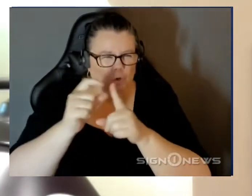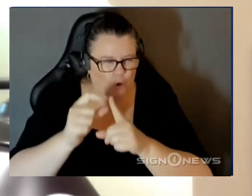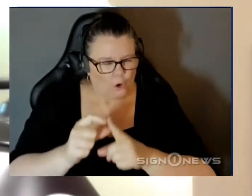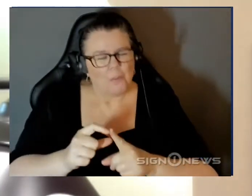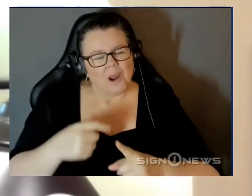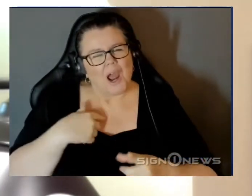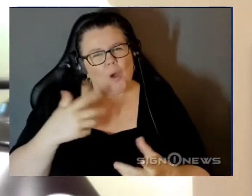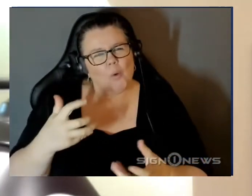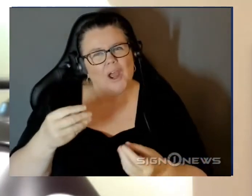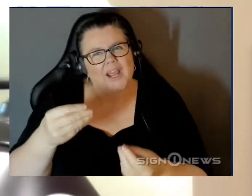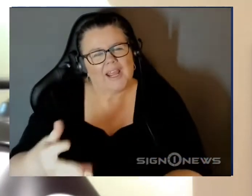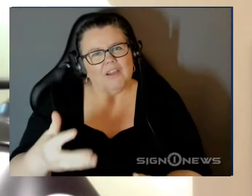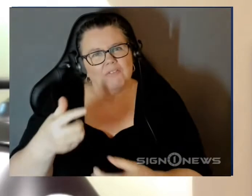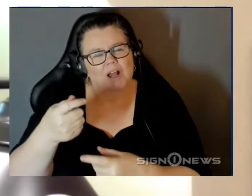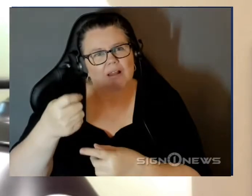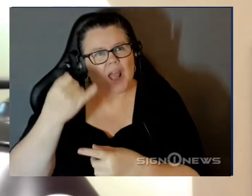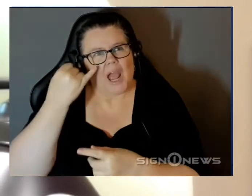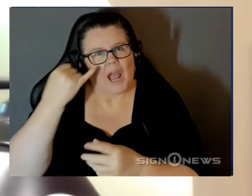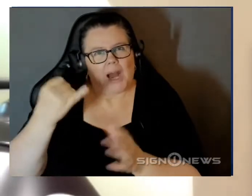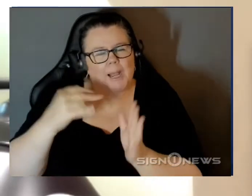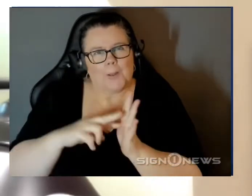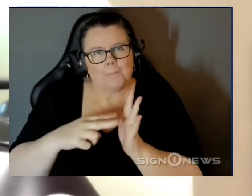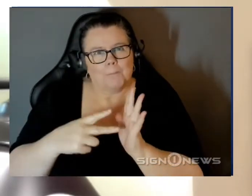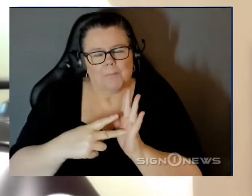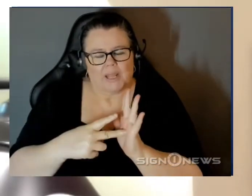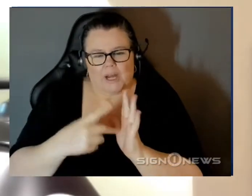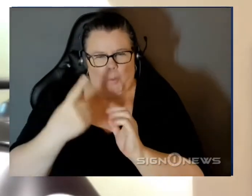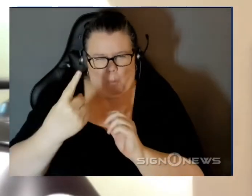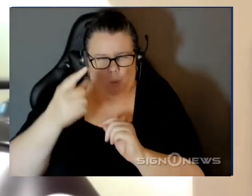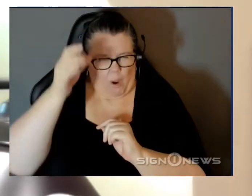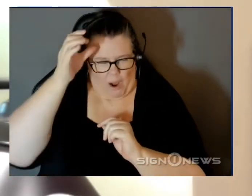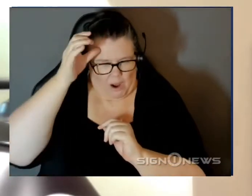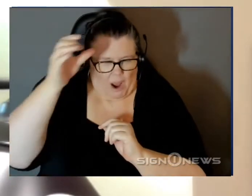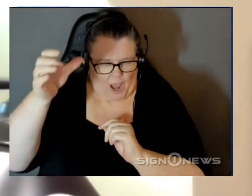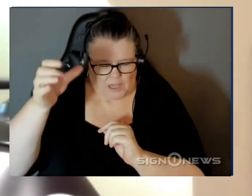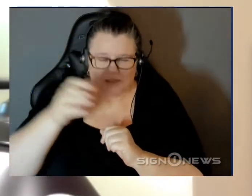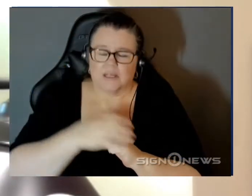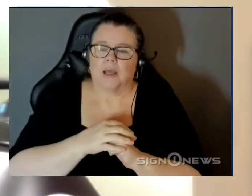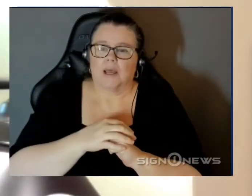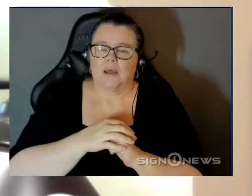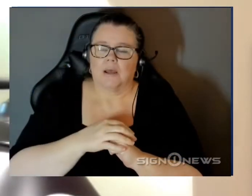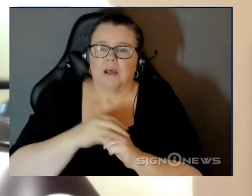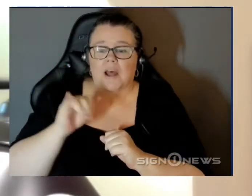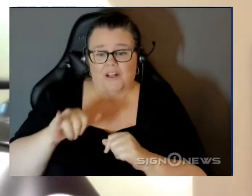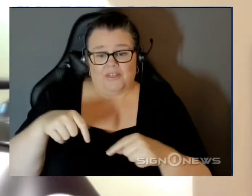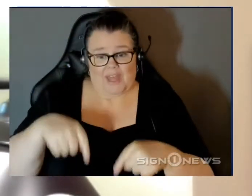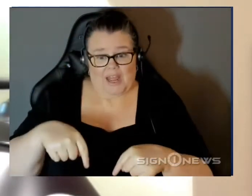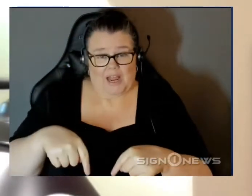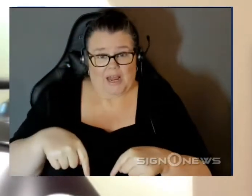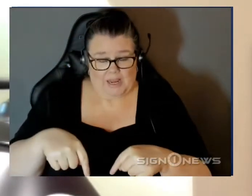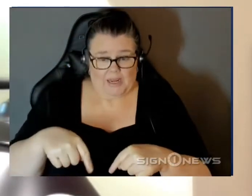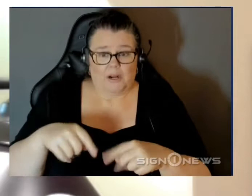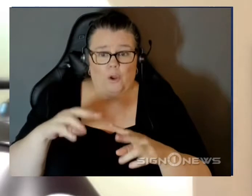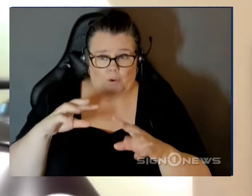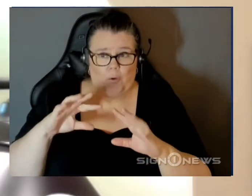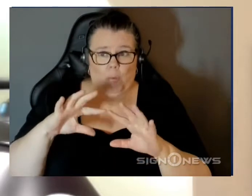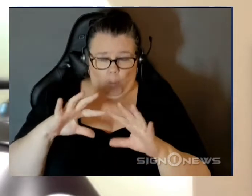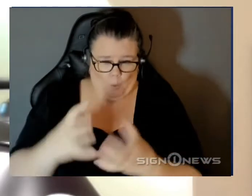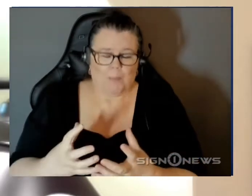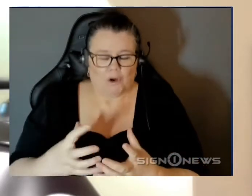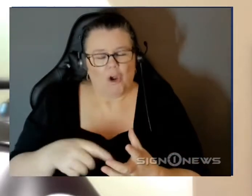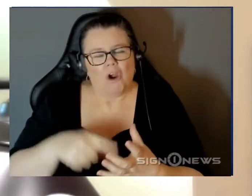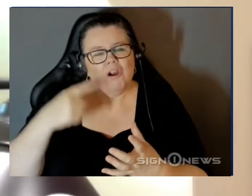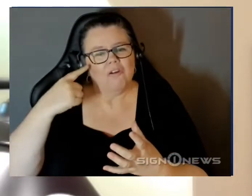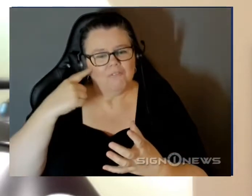topic, which is we called this webinar Guardianships for AAC Users with a question mark. And I guess one